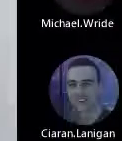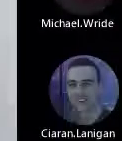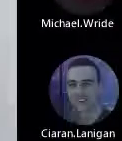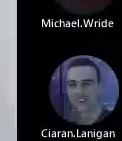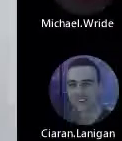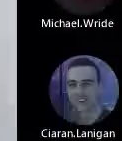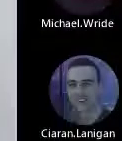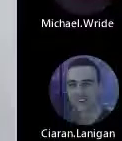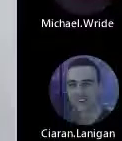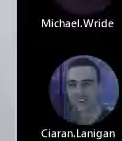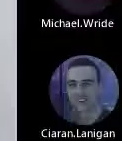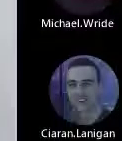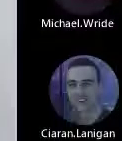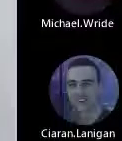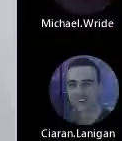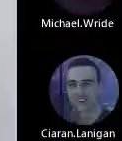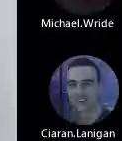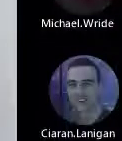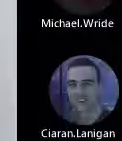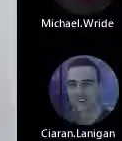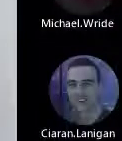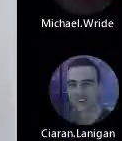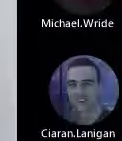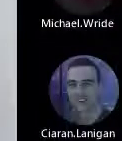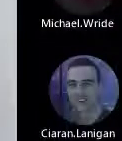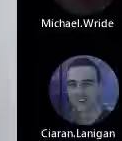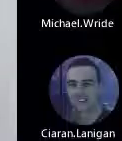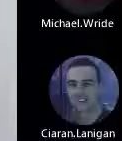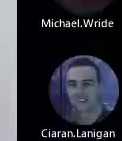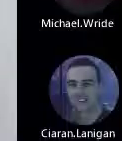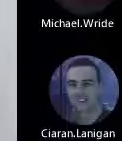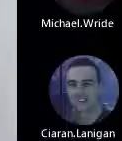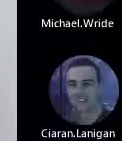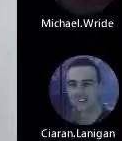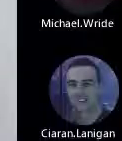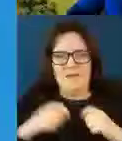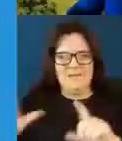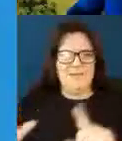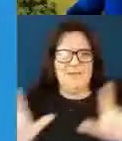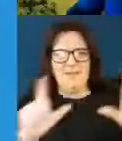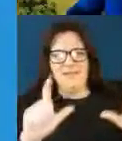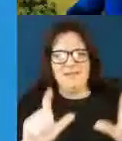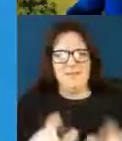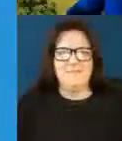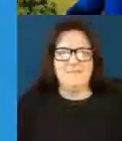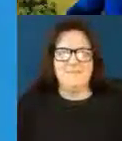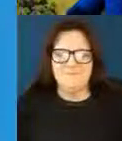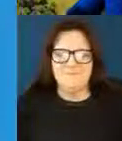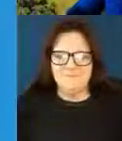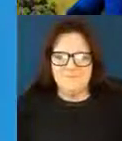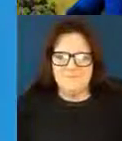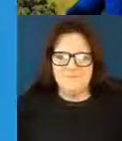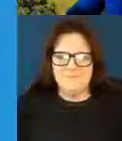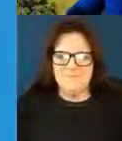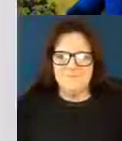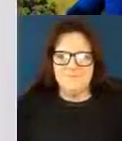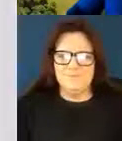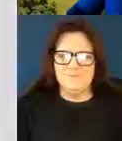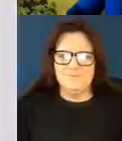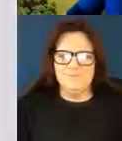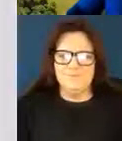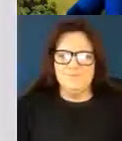What I'm going to do in the first instance is just to share my slides with you, and